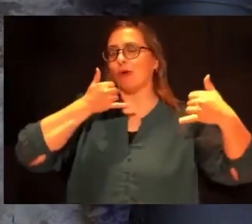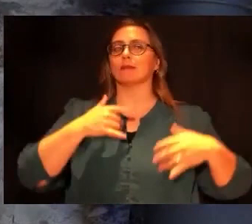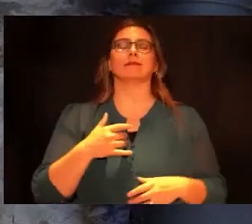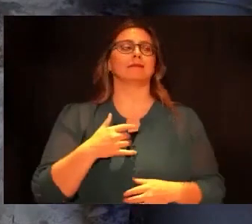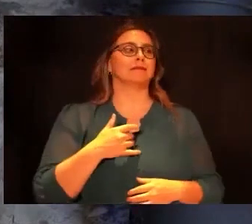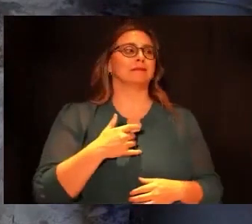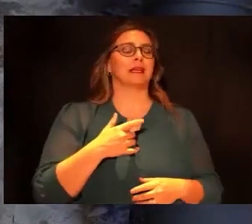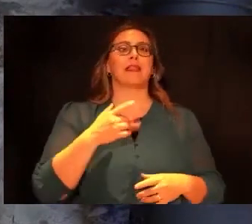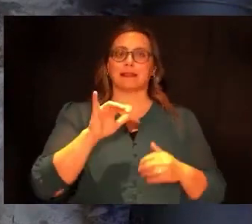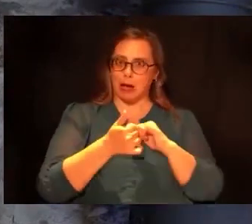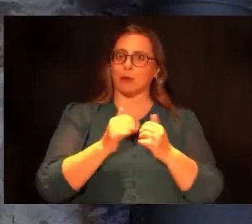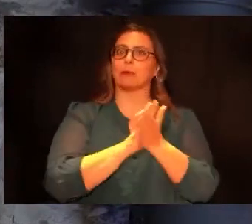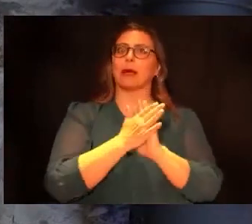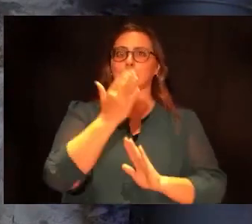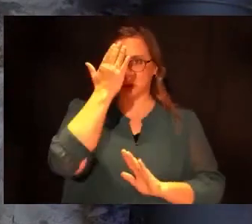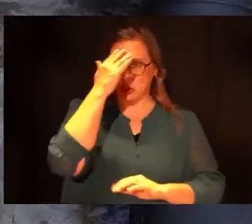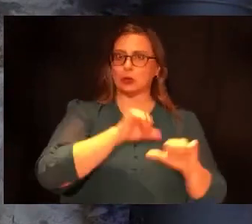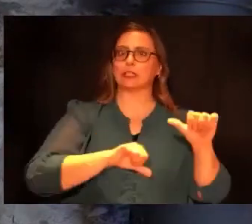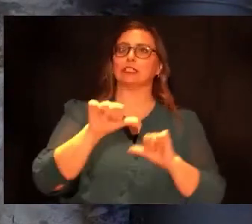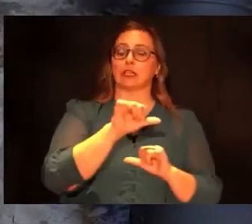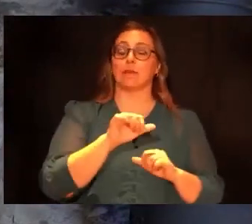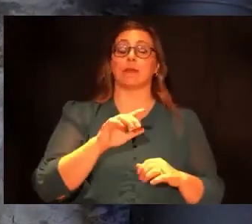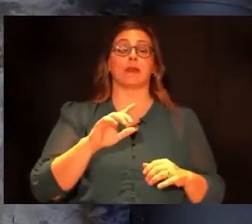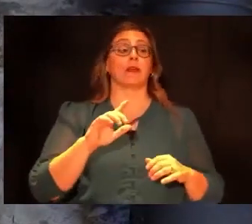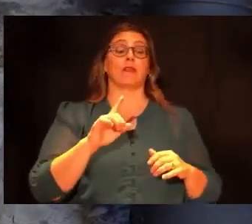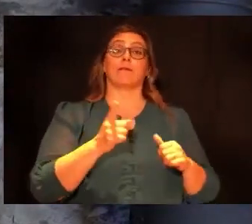got to know each other. Because in the year that I met him,